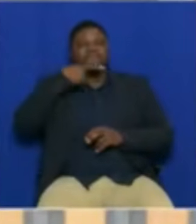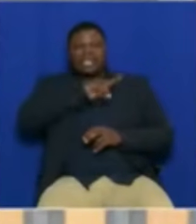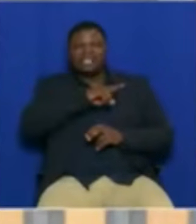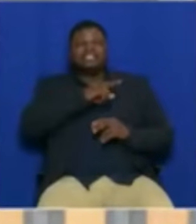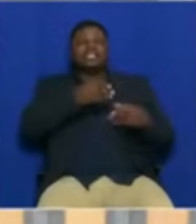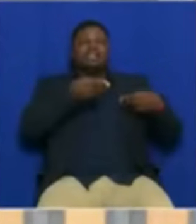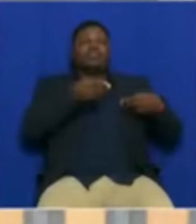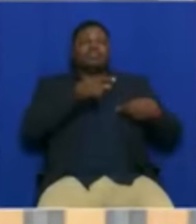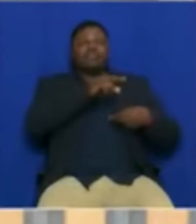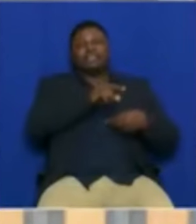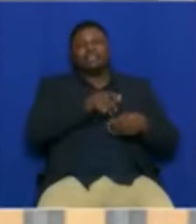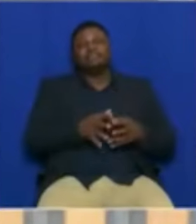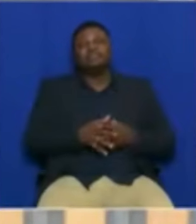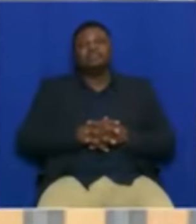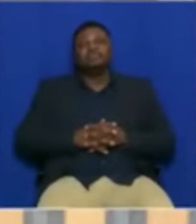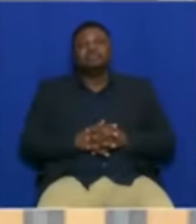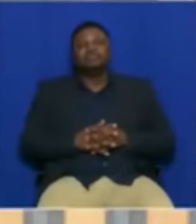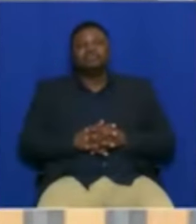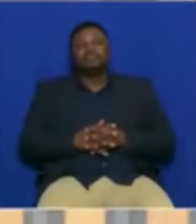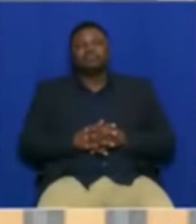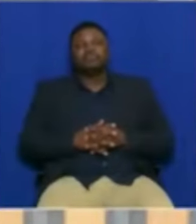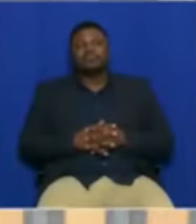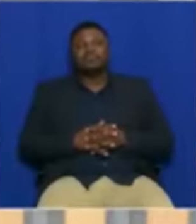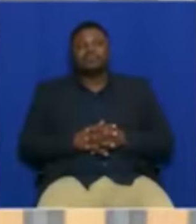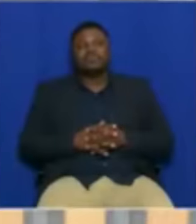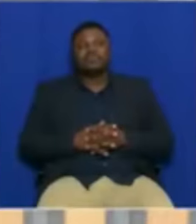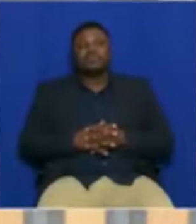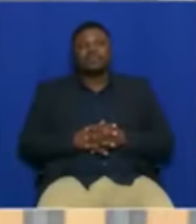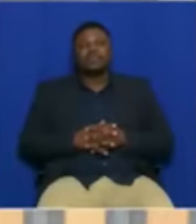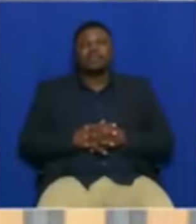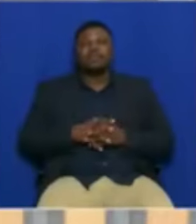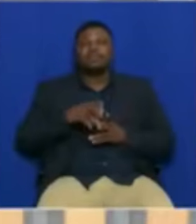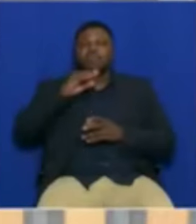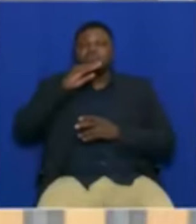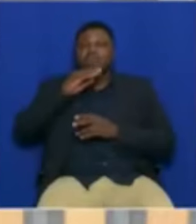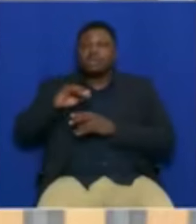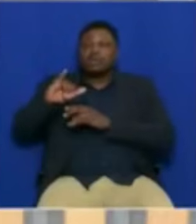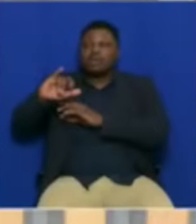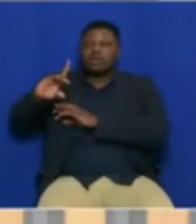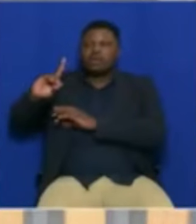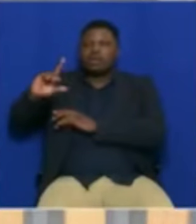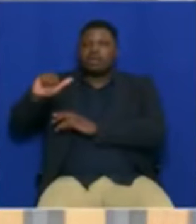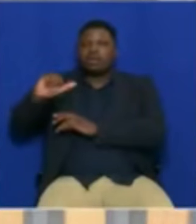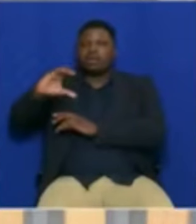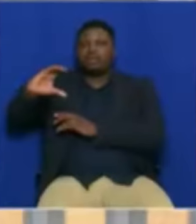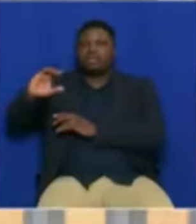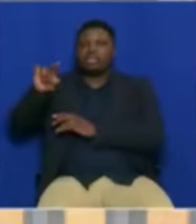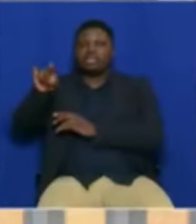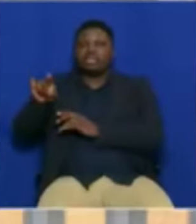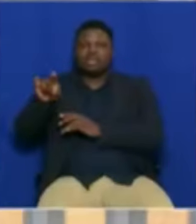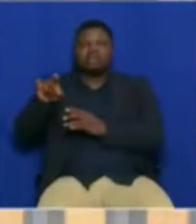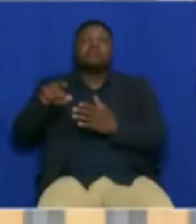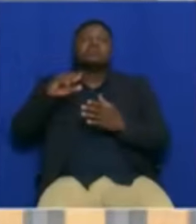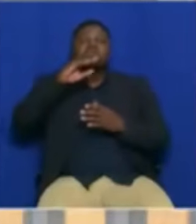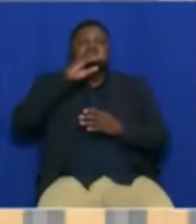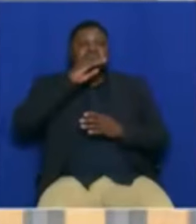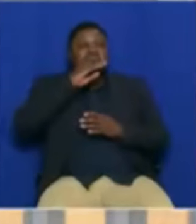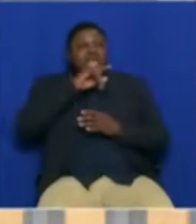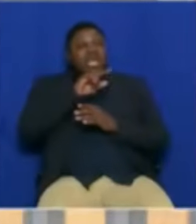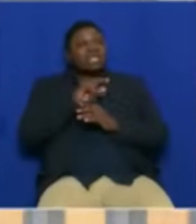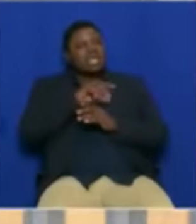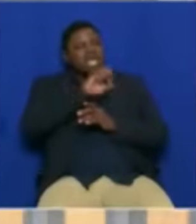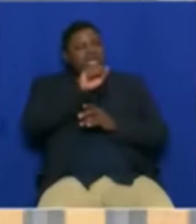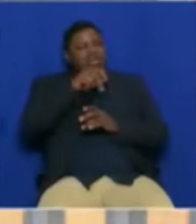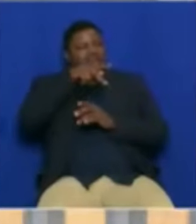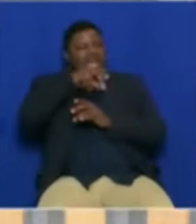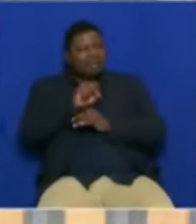IDEC has arrogated to itself the power to be an overseer over SAPS.